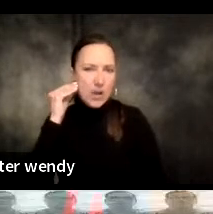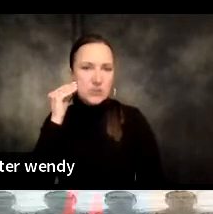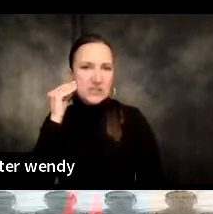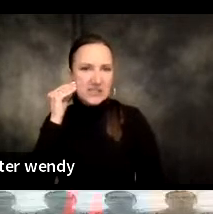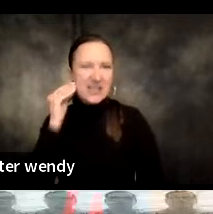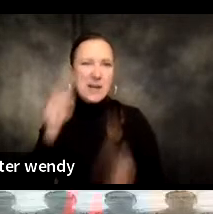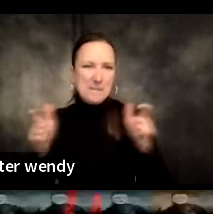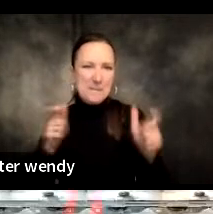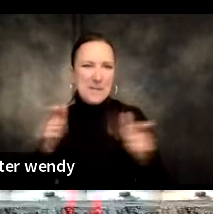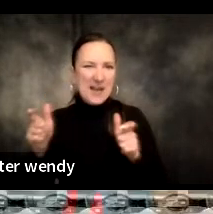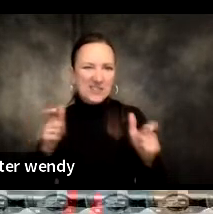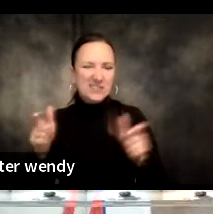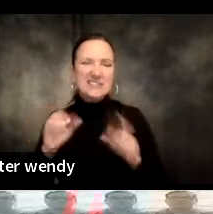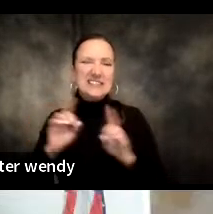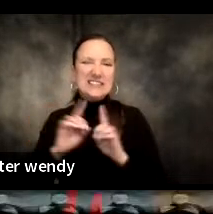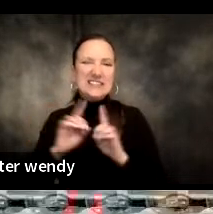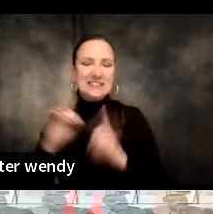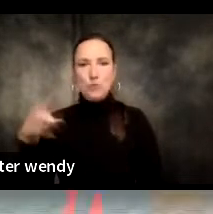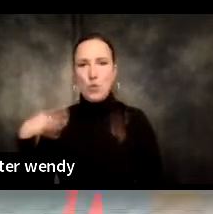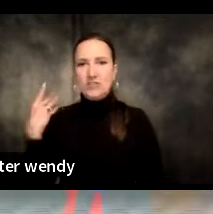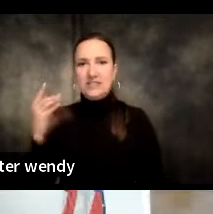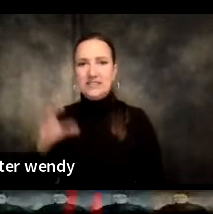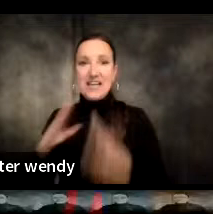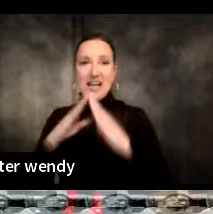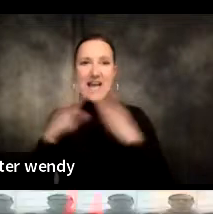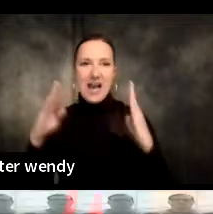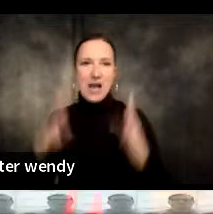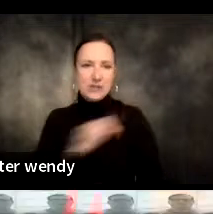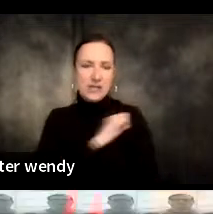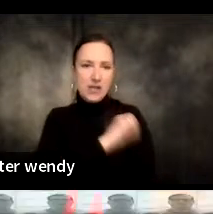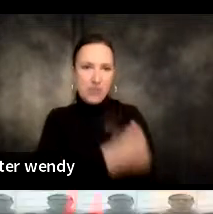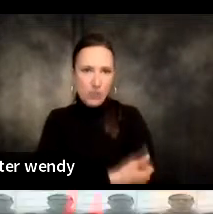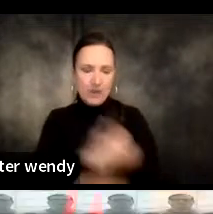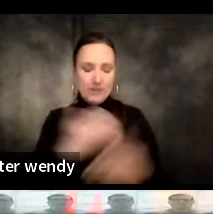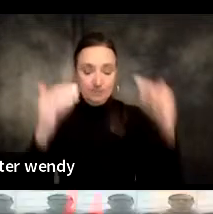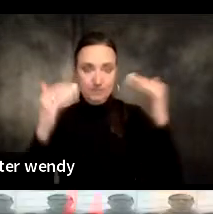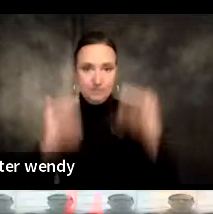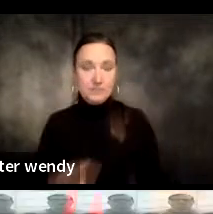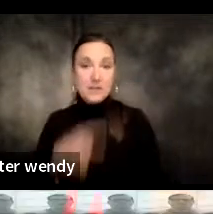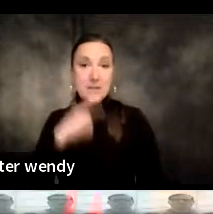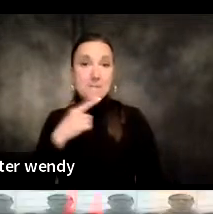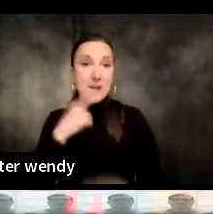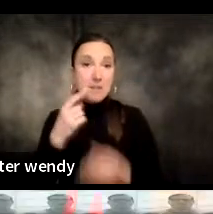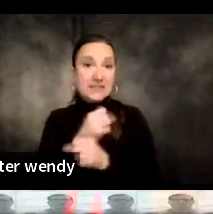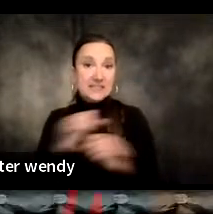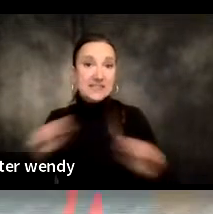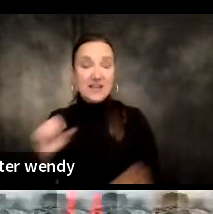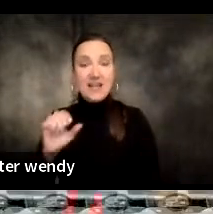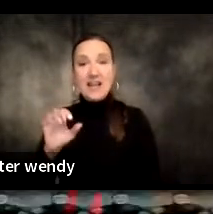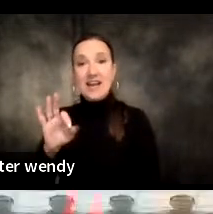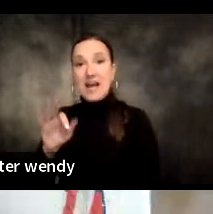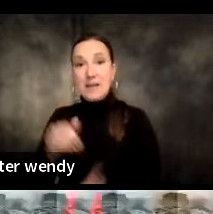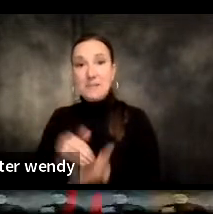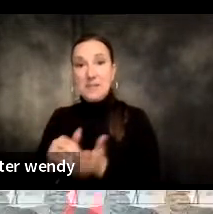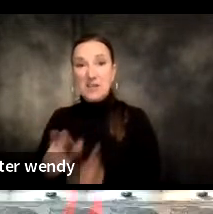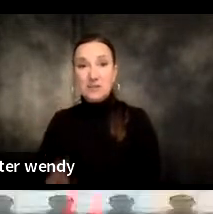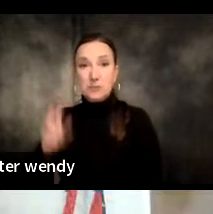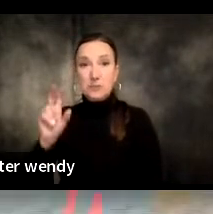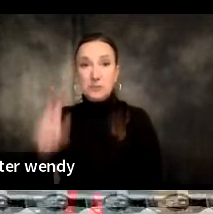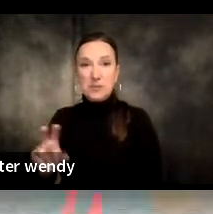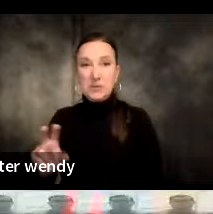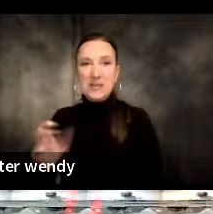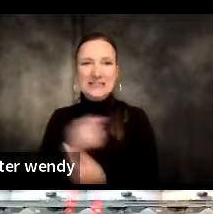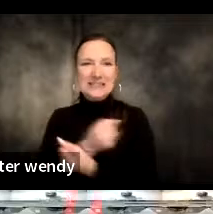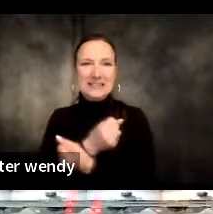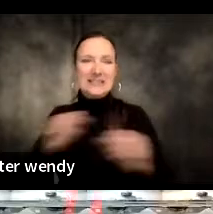the DC Housing Authority. Moving along to public safety, right now there's $9 million in funding for the Safe